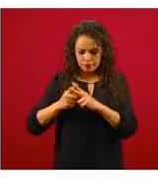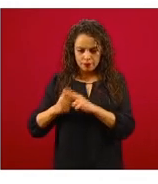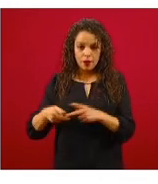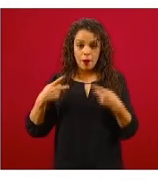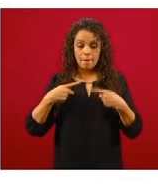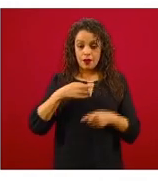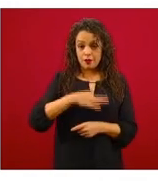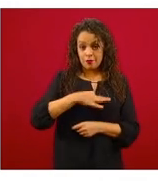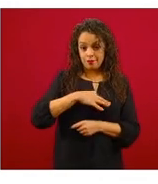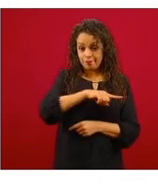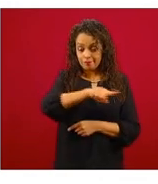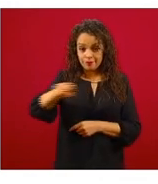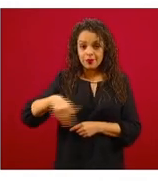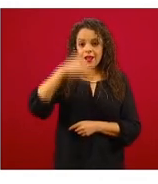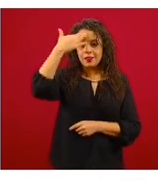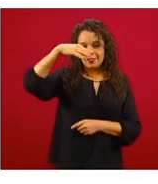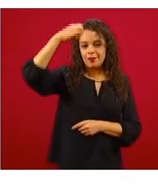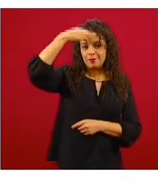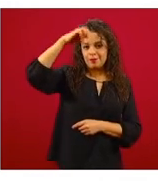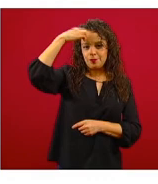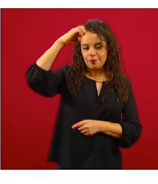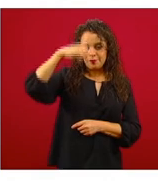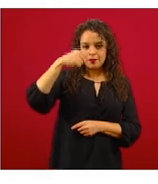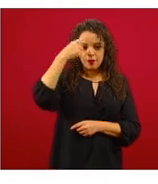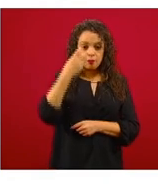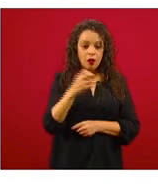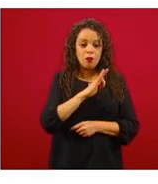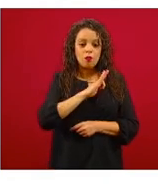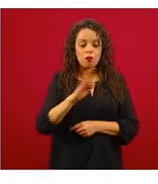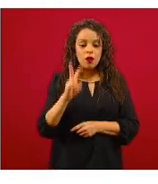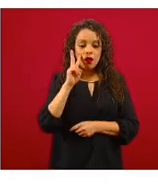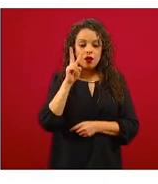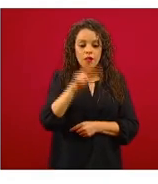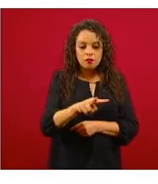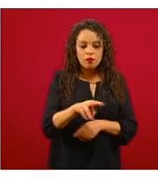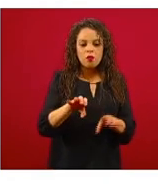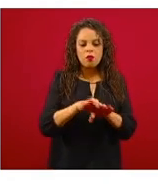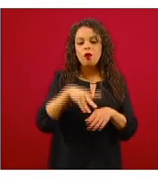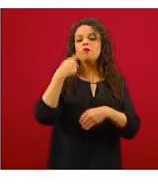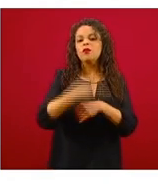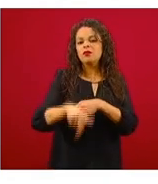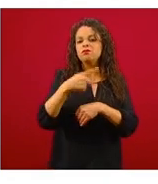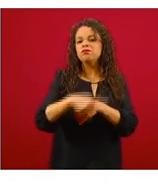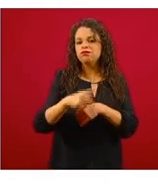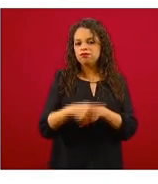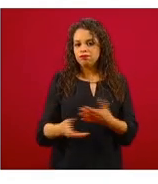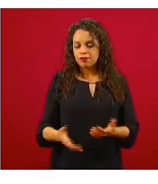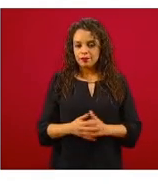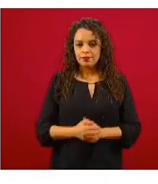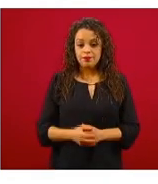the epidemiologists, and we see what are the relative risks? How